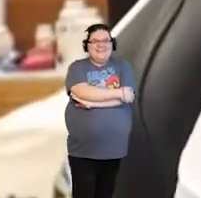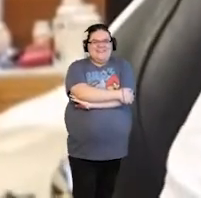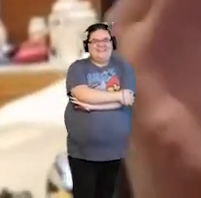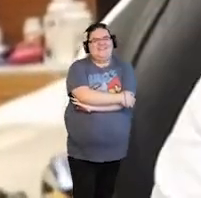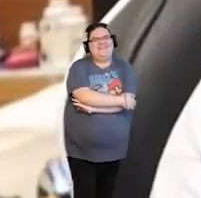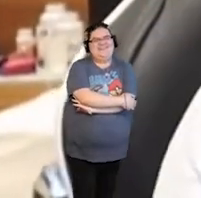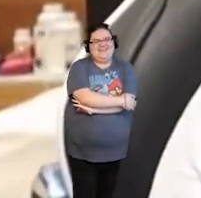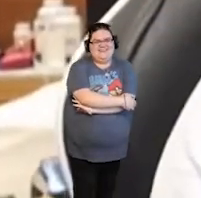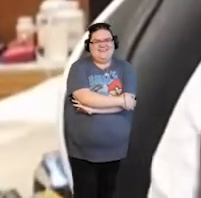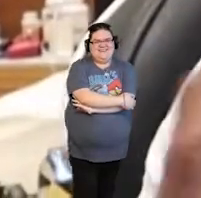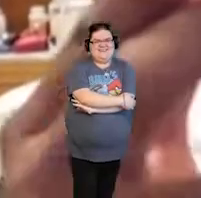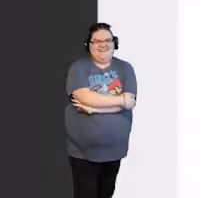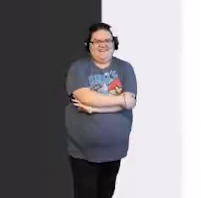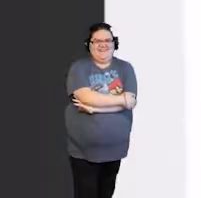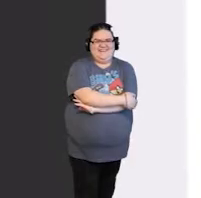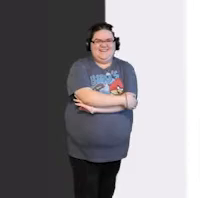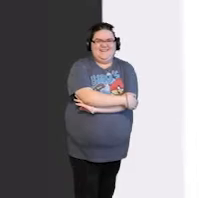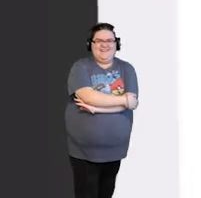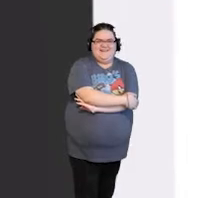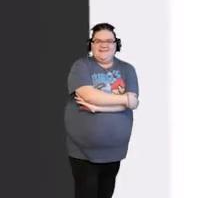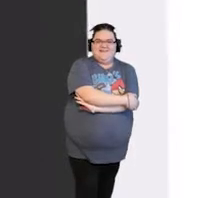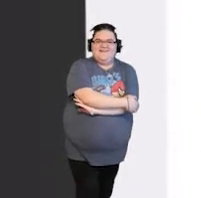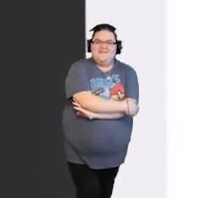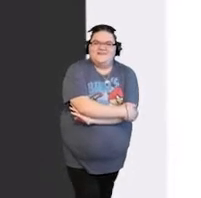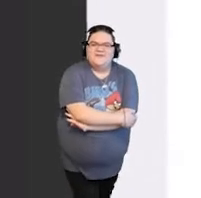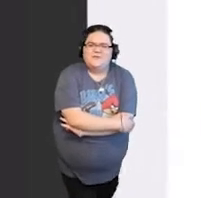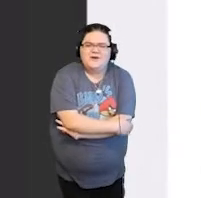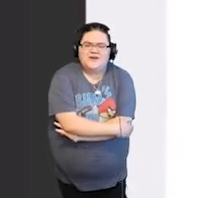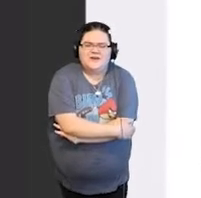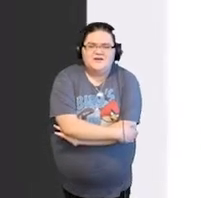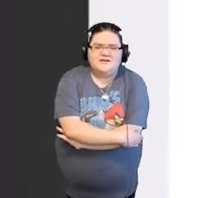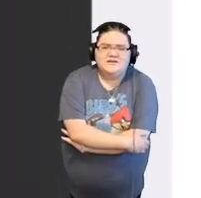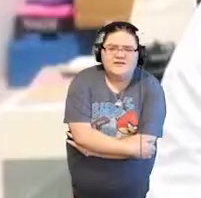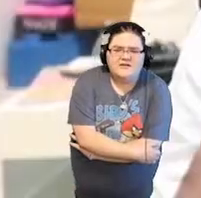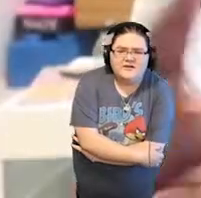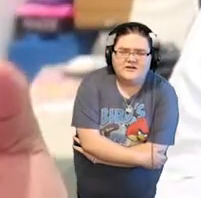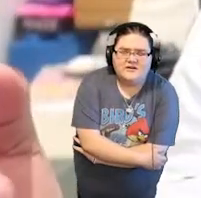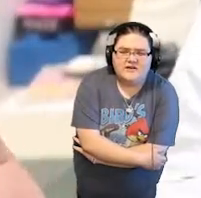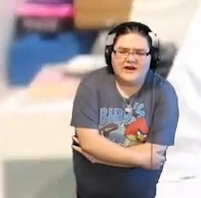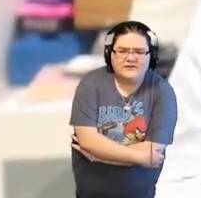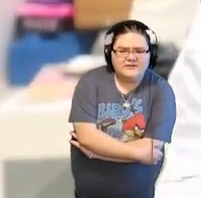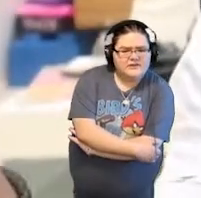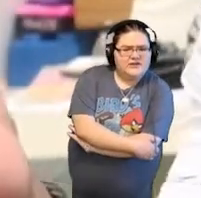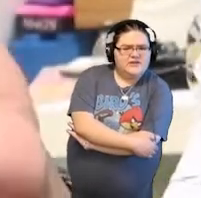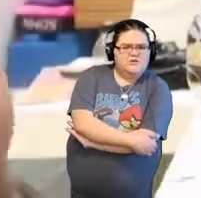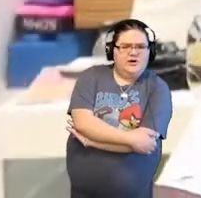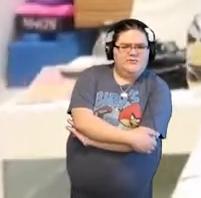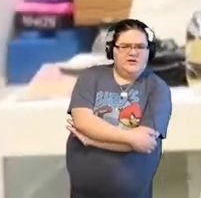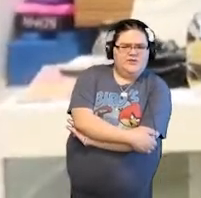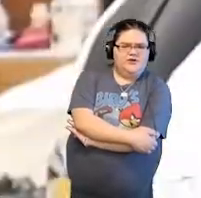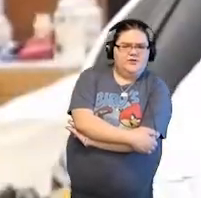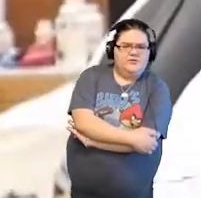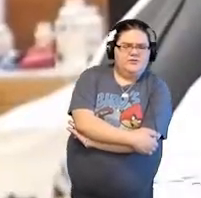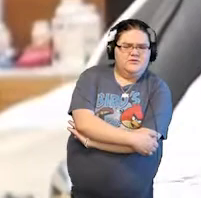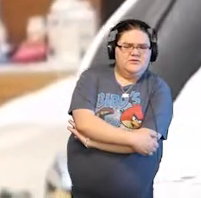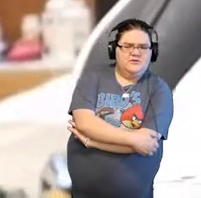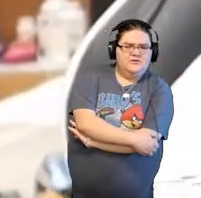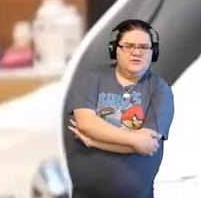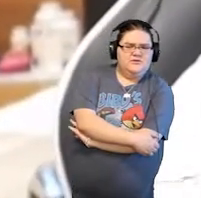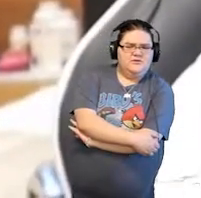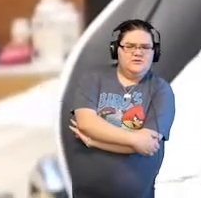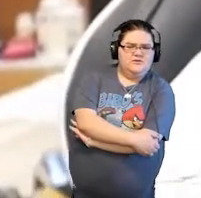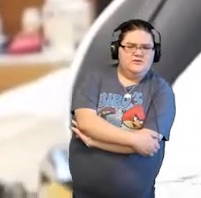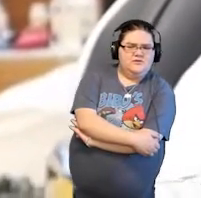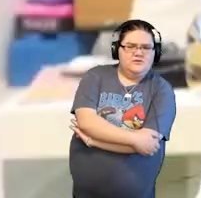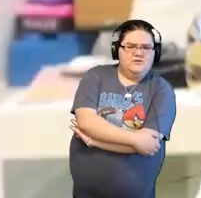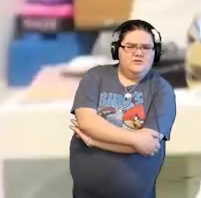Shout out Joji. What a king. Thrashing me in monthly listeners. Wait. But yeah, I guess we both are the